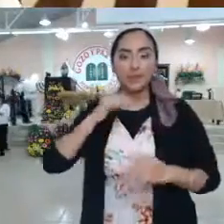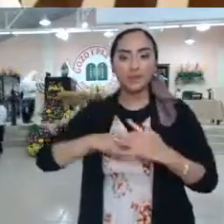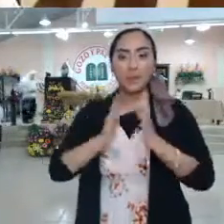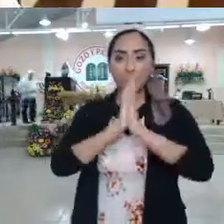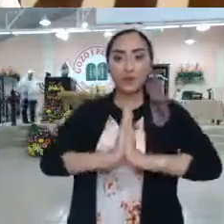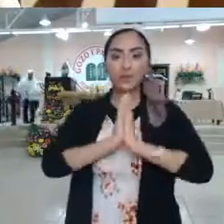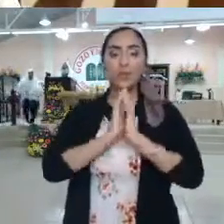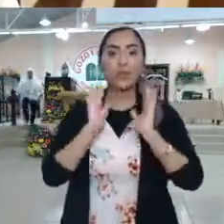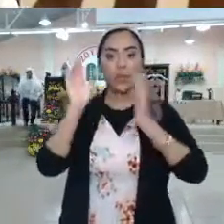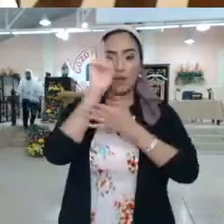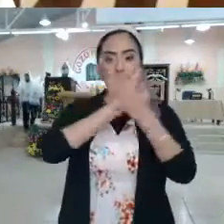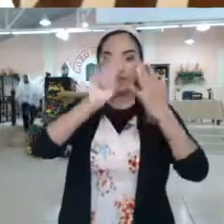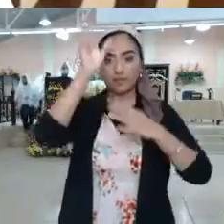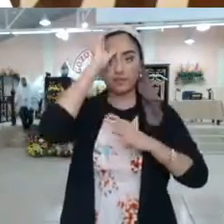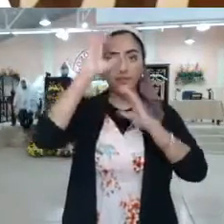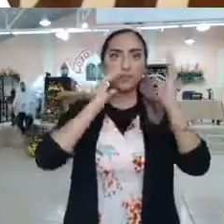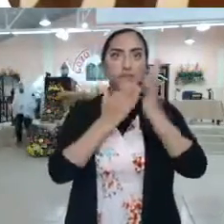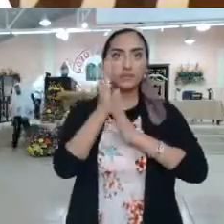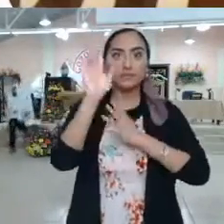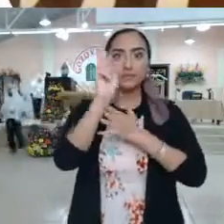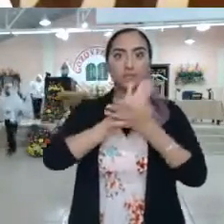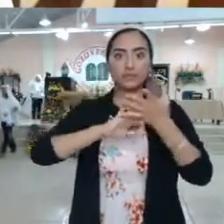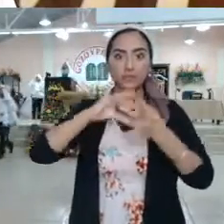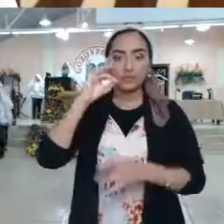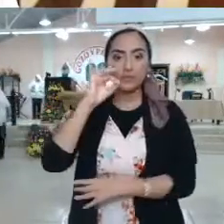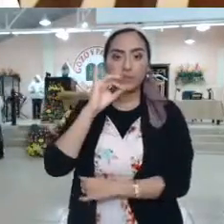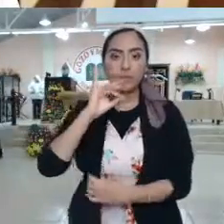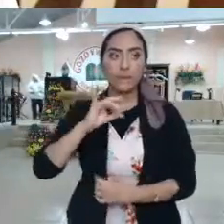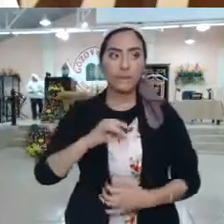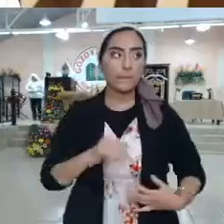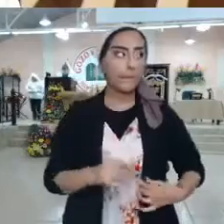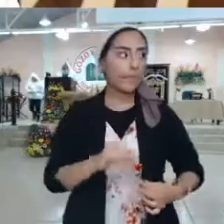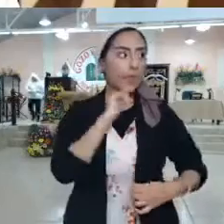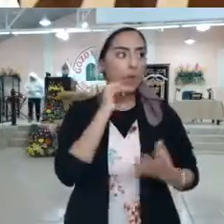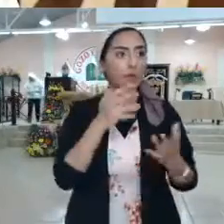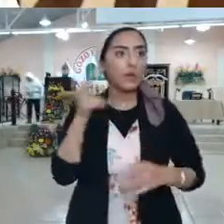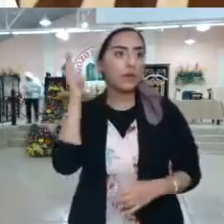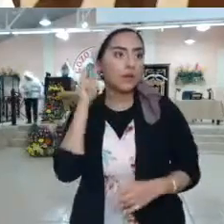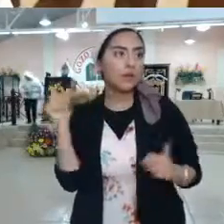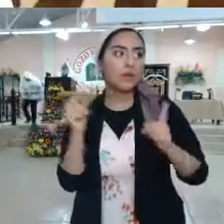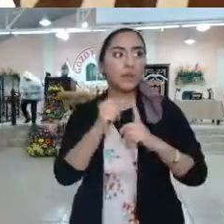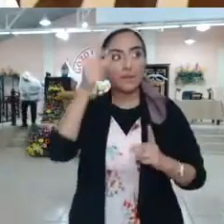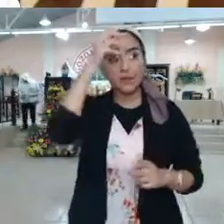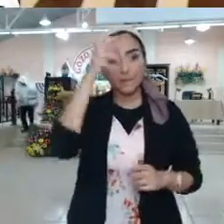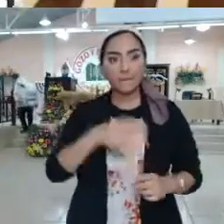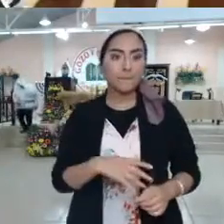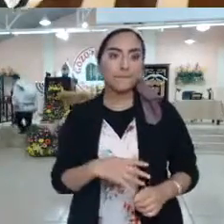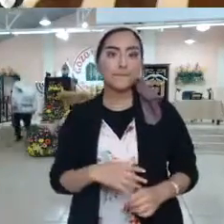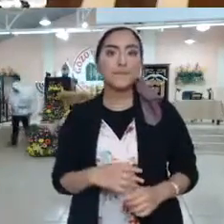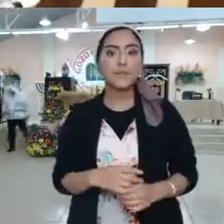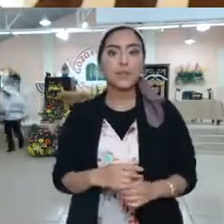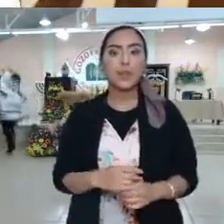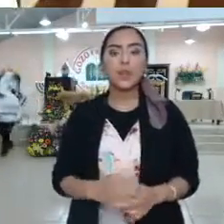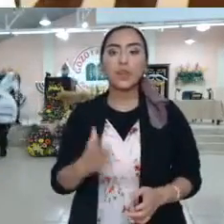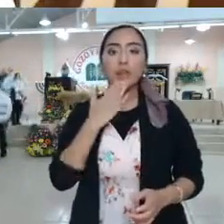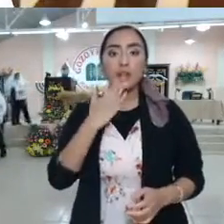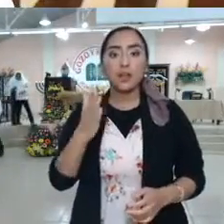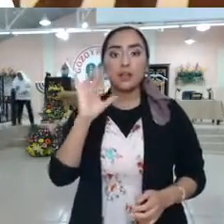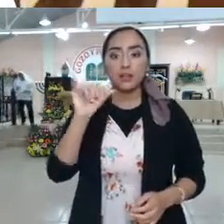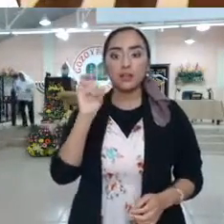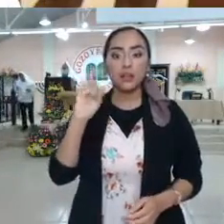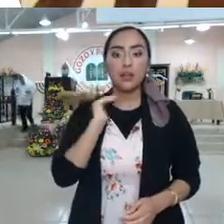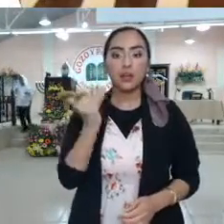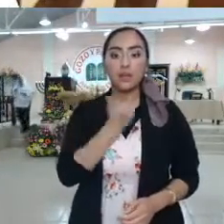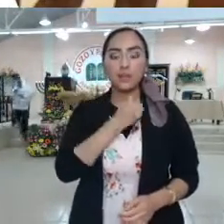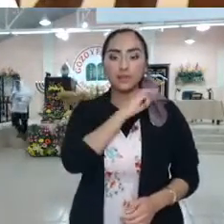I'm going to pray. Abba Kadosh, talk to us through Holy Raha Kodesh. We don't want to hear words of man. Thank you so much, Joshua,